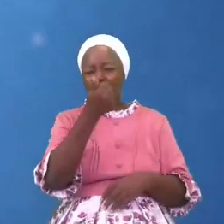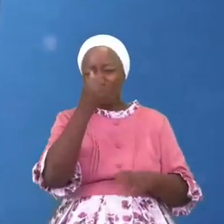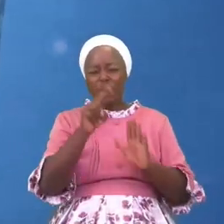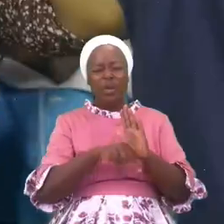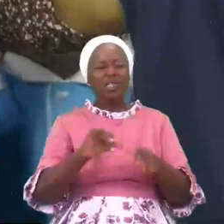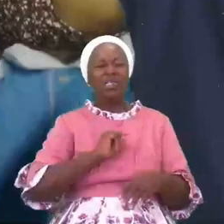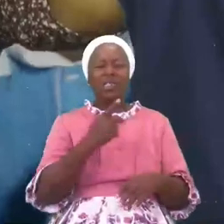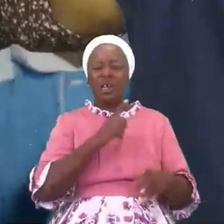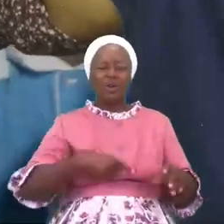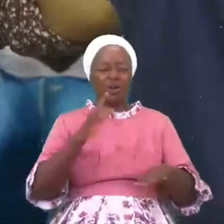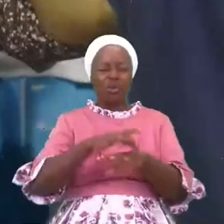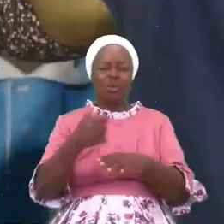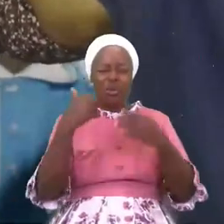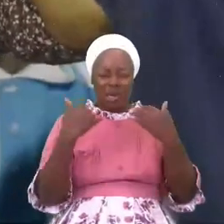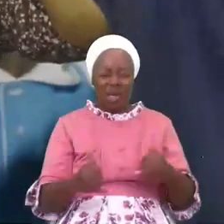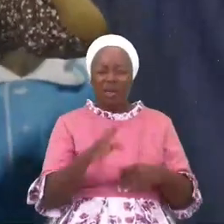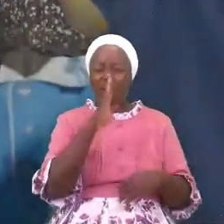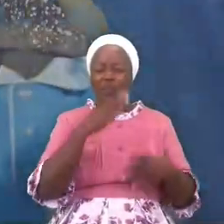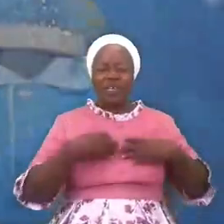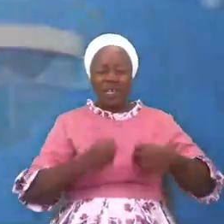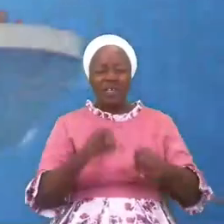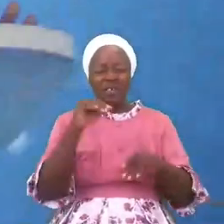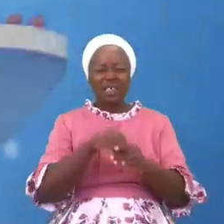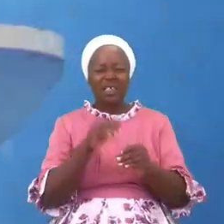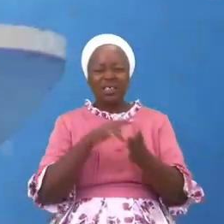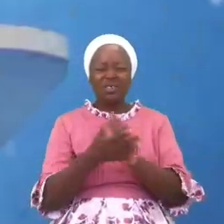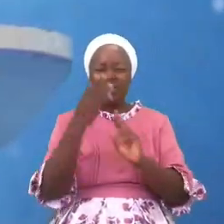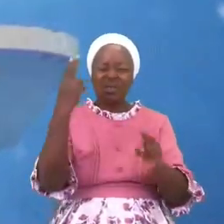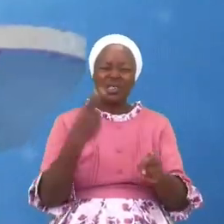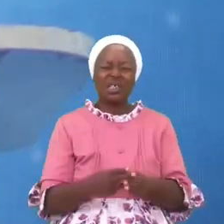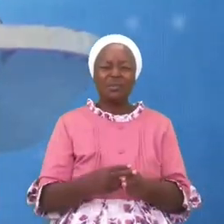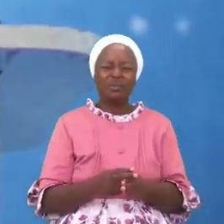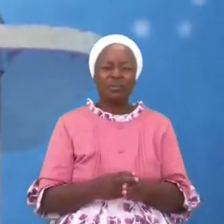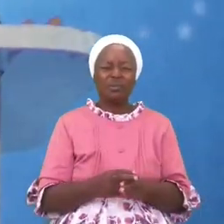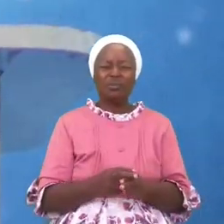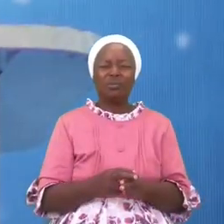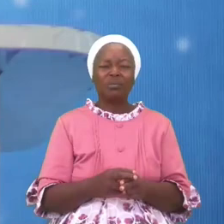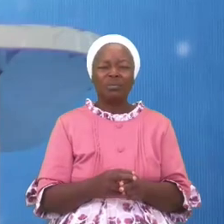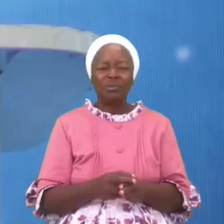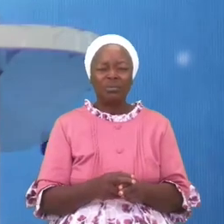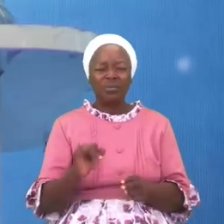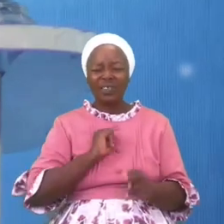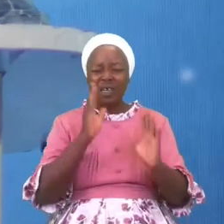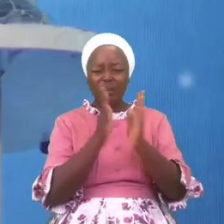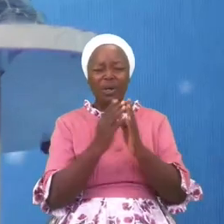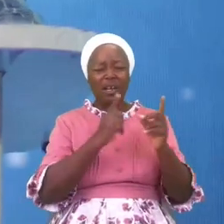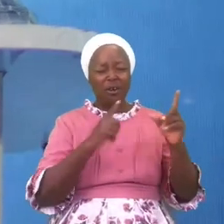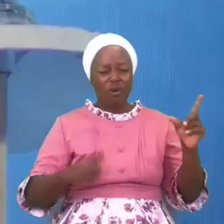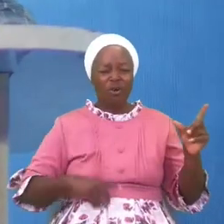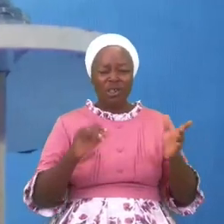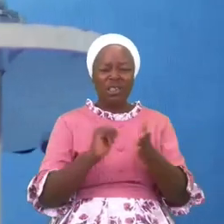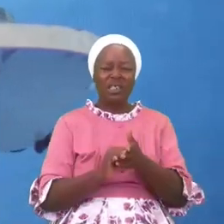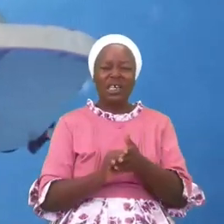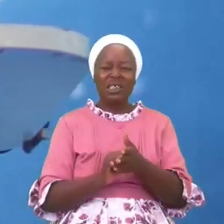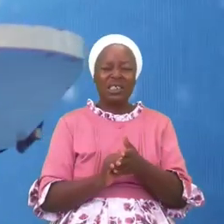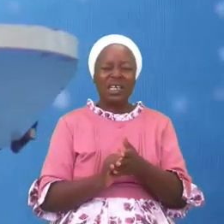in Jesus' name. I pray, Lord, that all so-called incurable diseases,